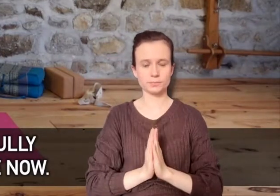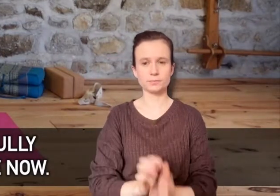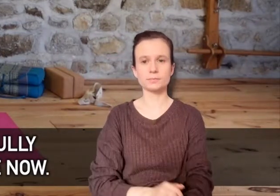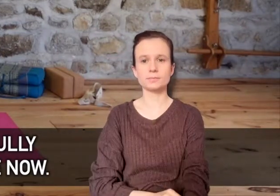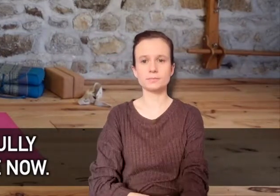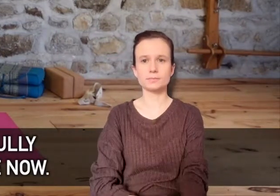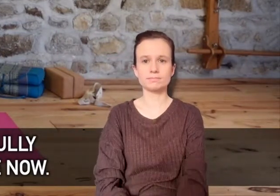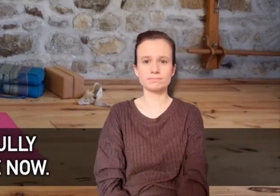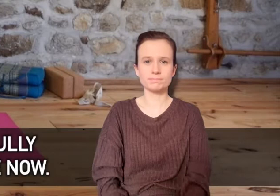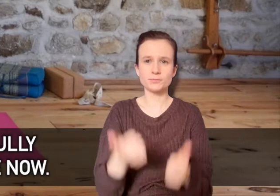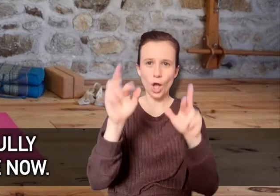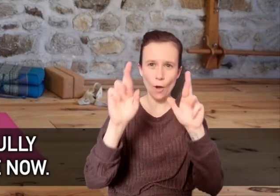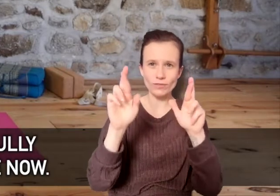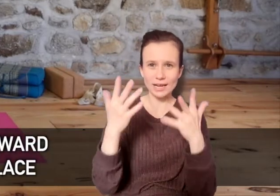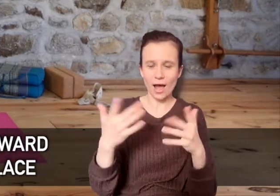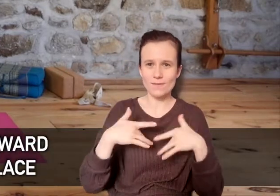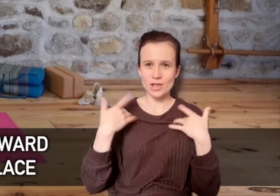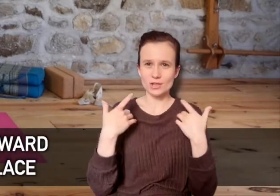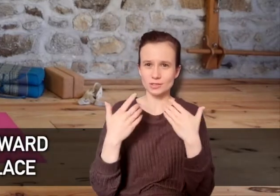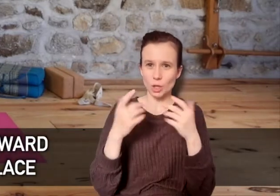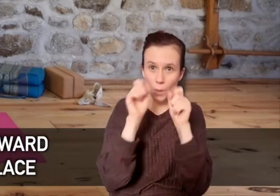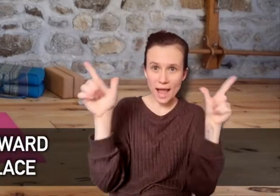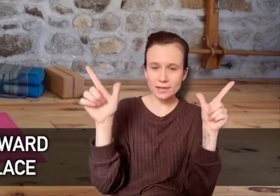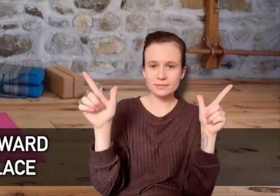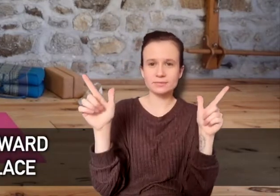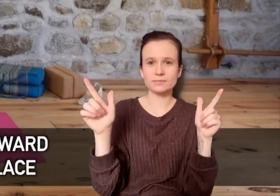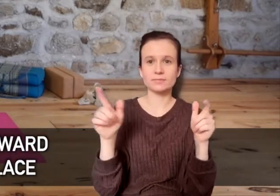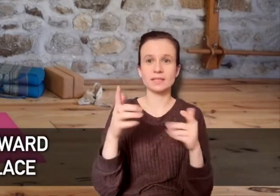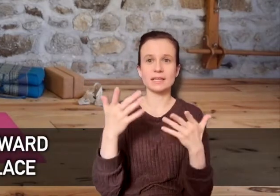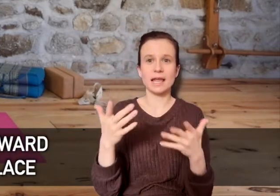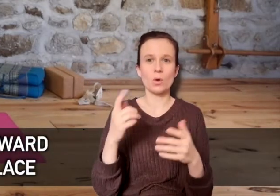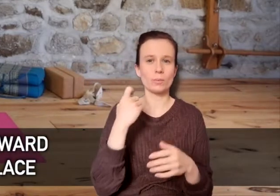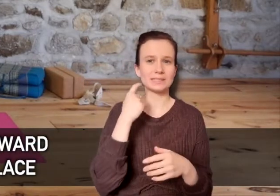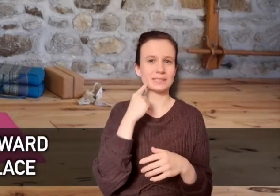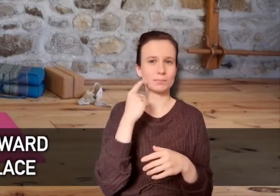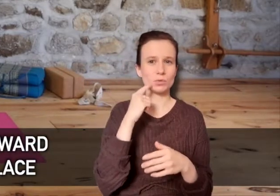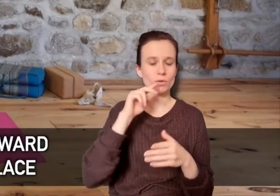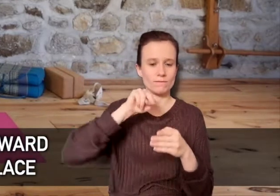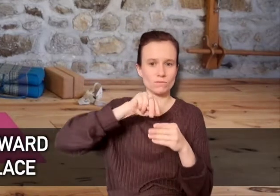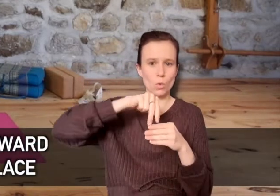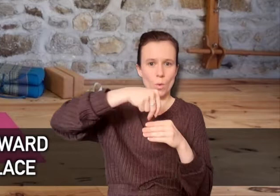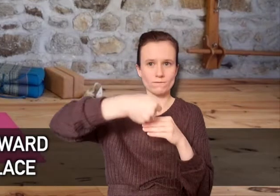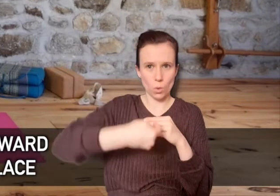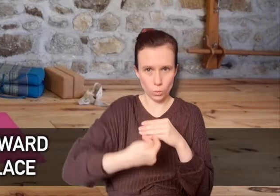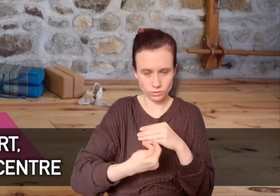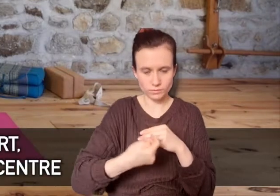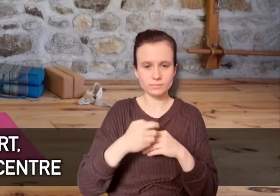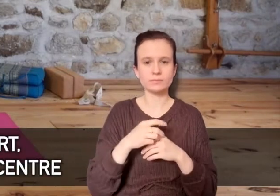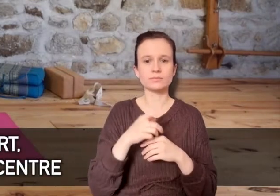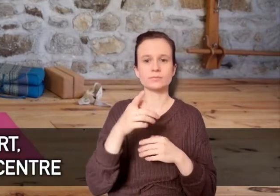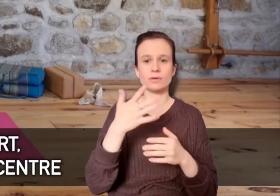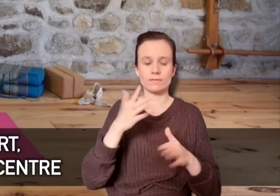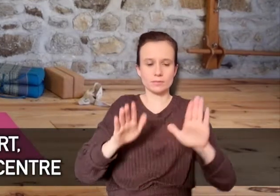So hopefully your body's a little bit more awake now. We're going to go into a simple forward fold. So from here, you want to place your